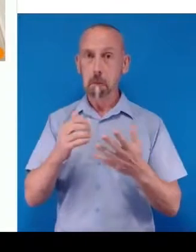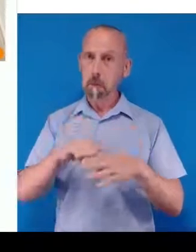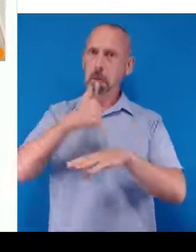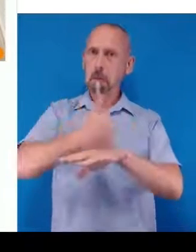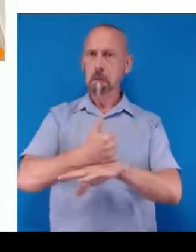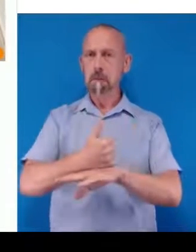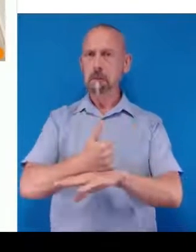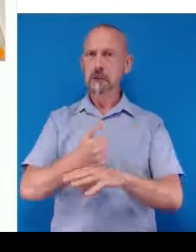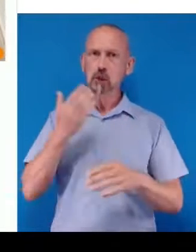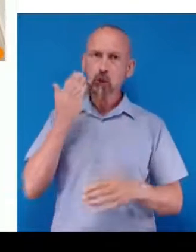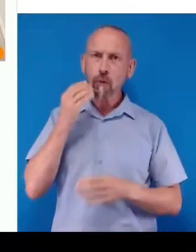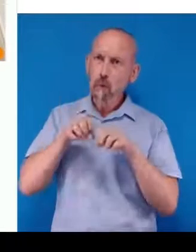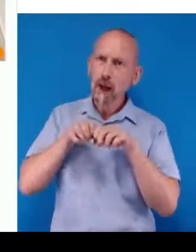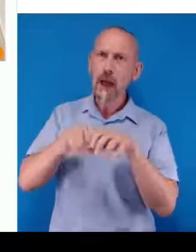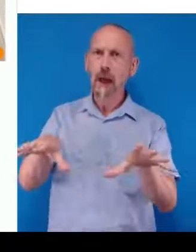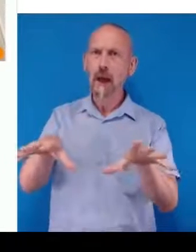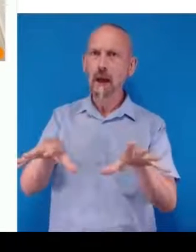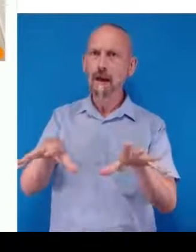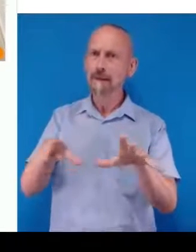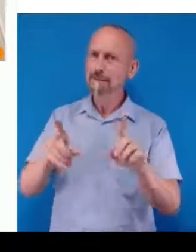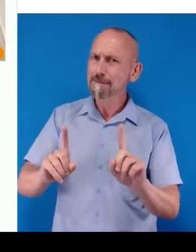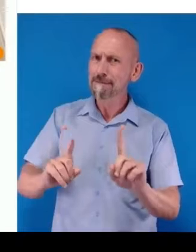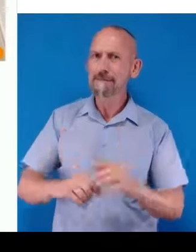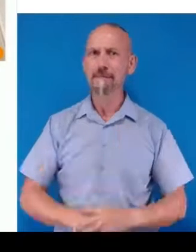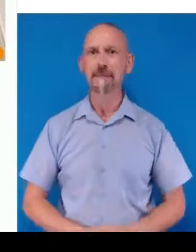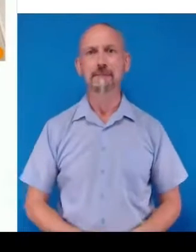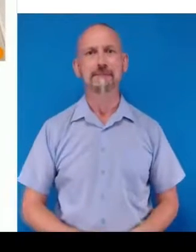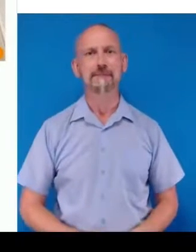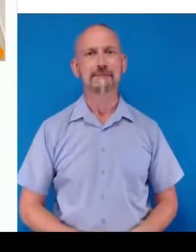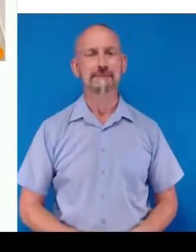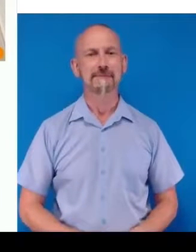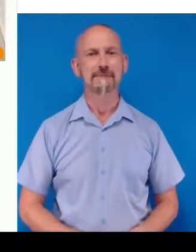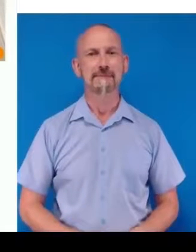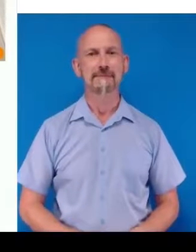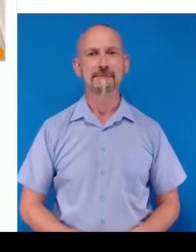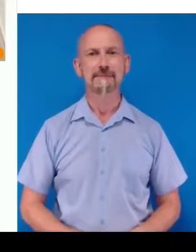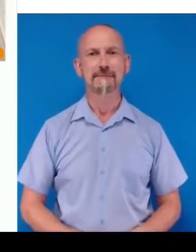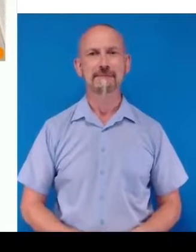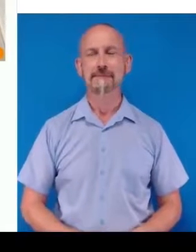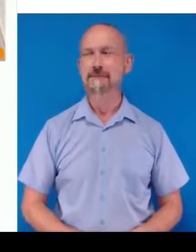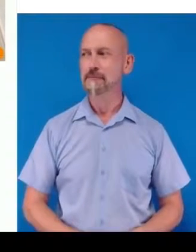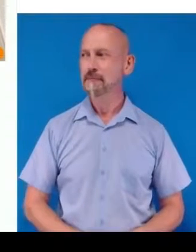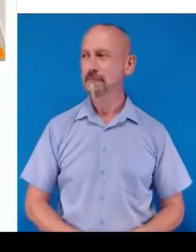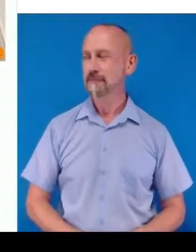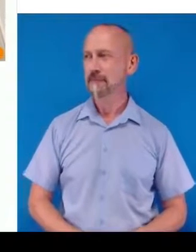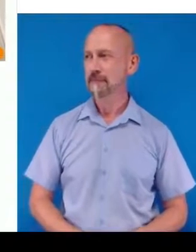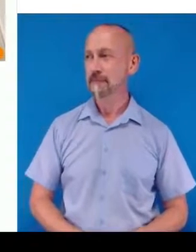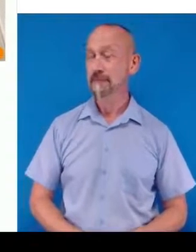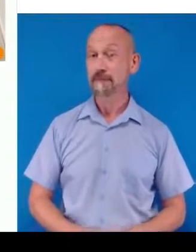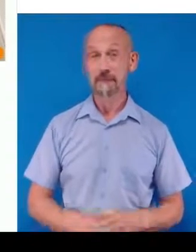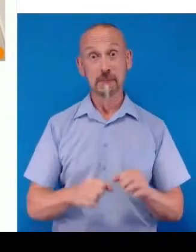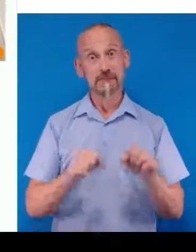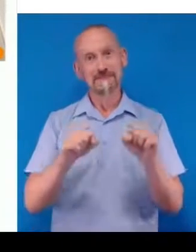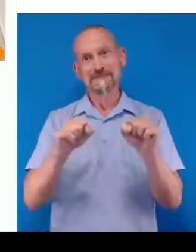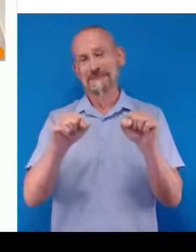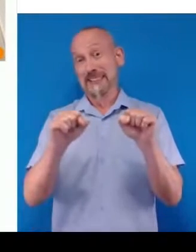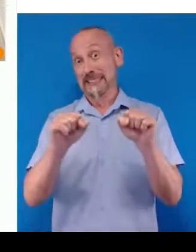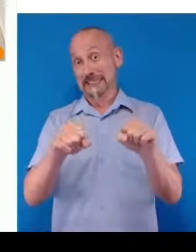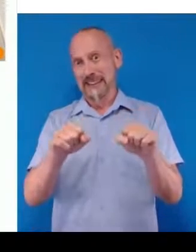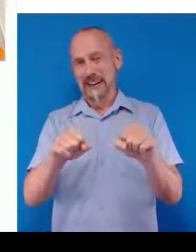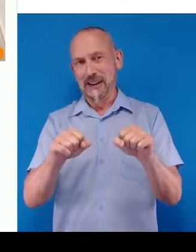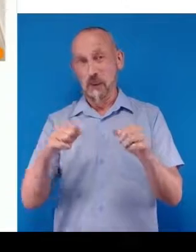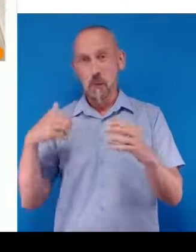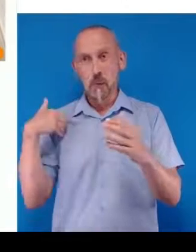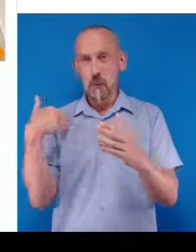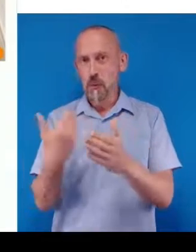Yeah, and it's been quite a journey and a huge learning curve for us. Yeah, I think it came